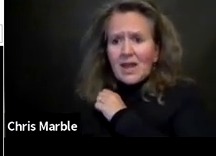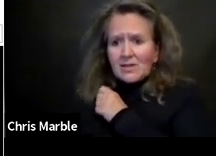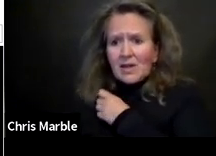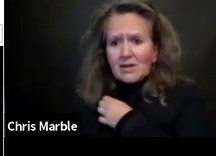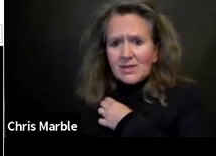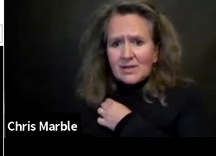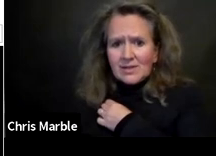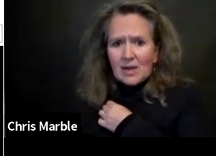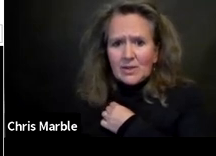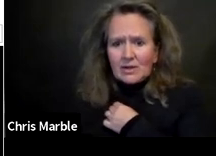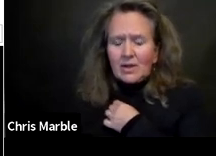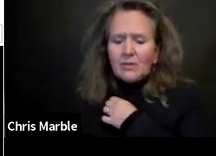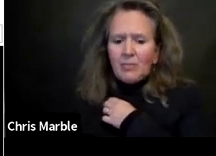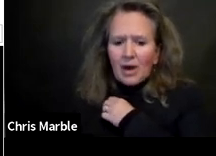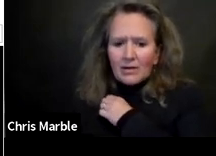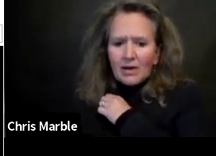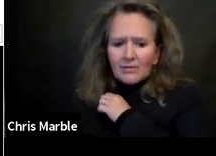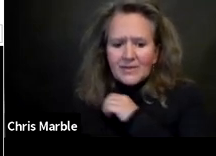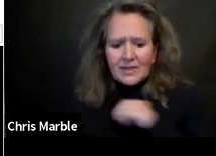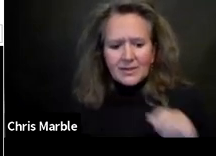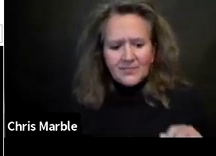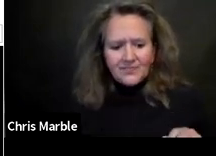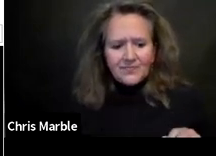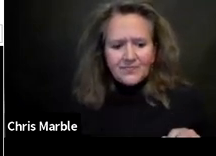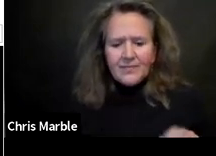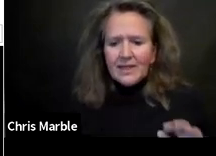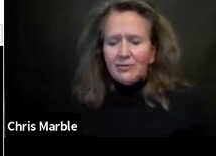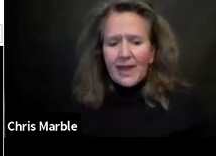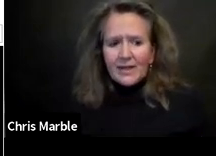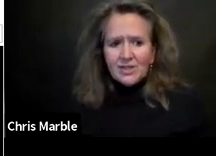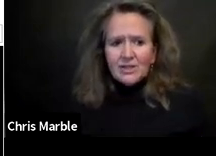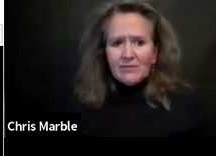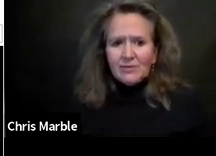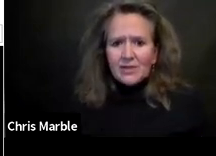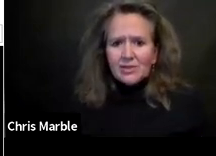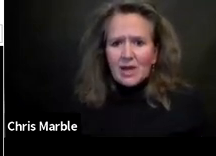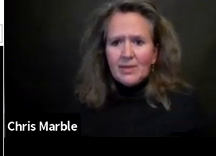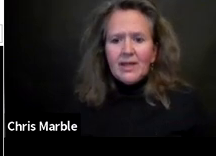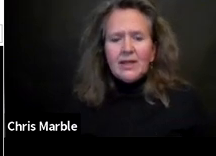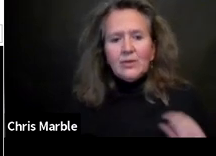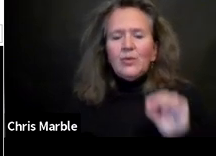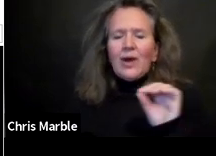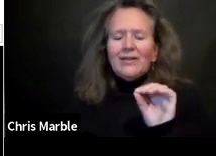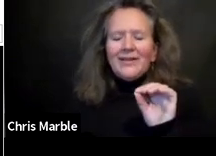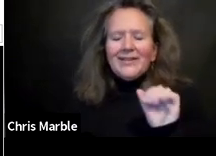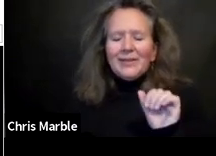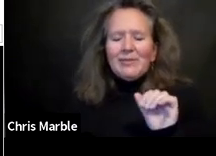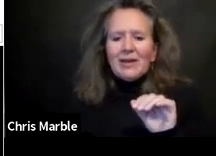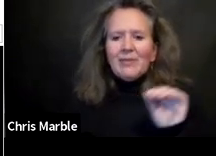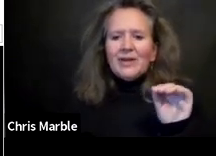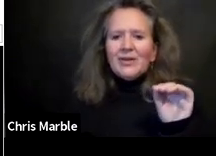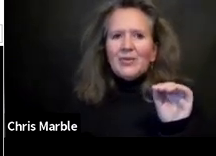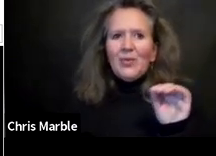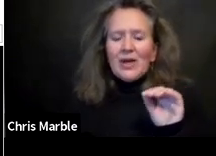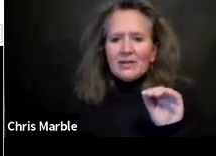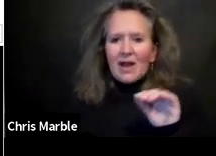ASRs that is out there. Part of the advantage to live transcribe. Well, let me